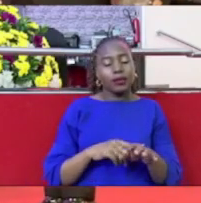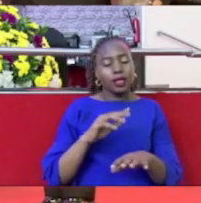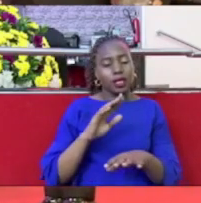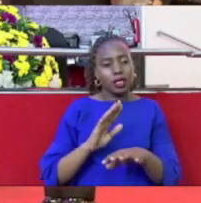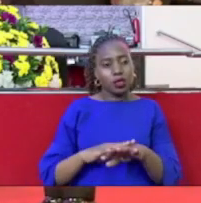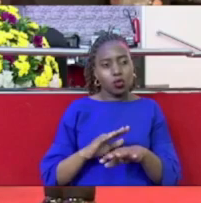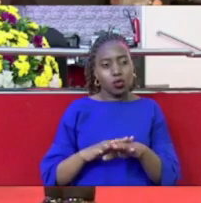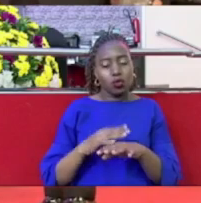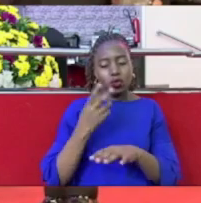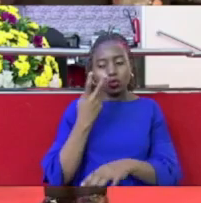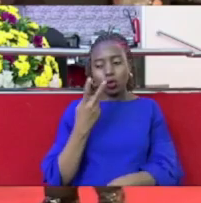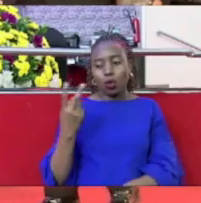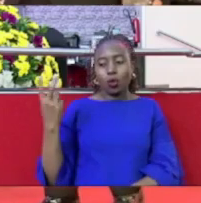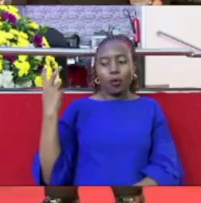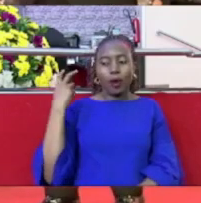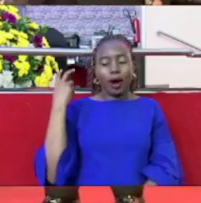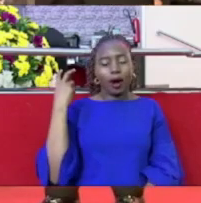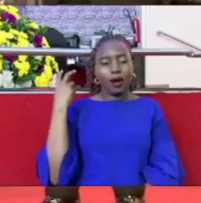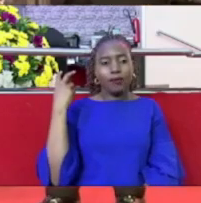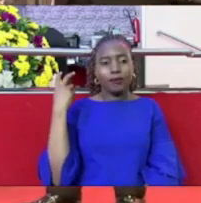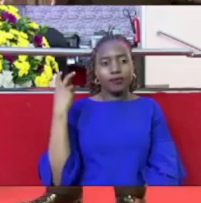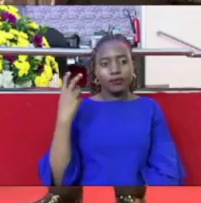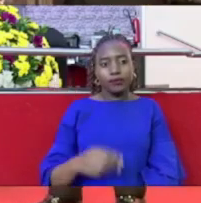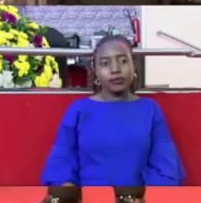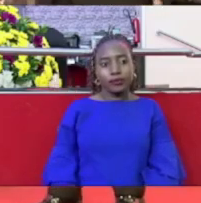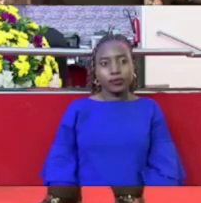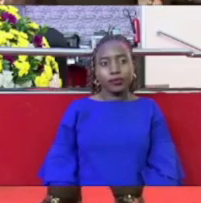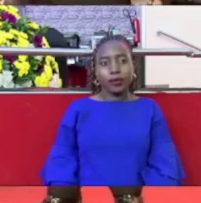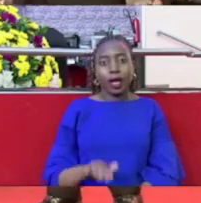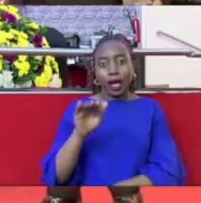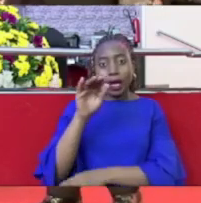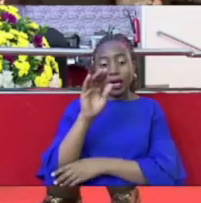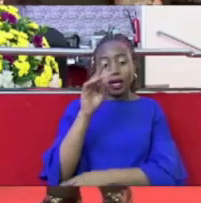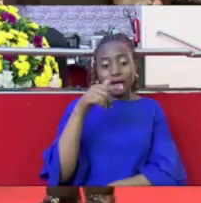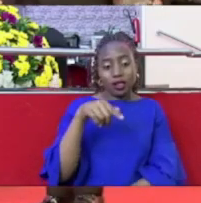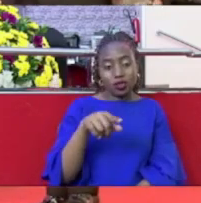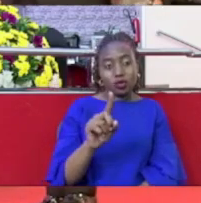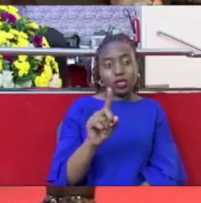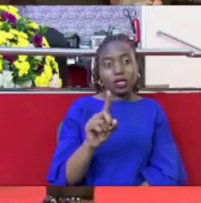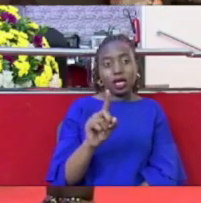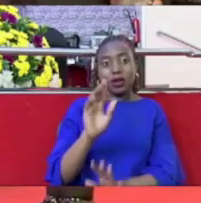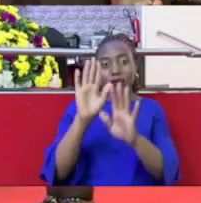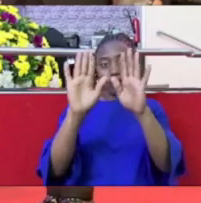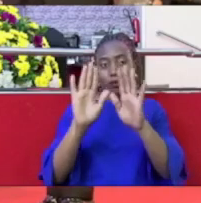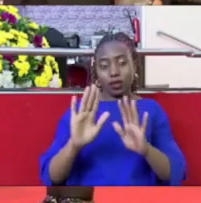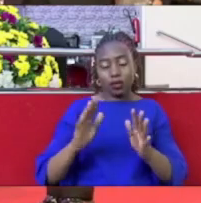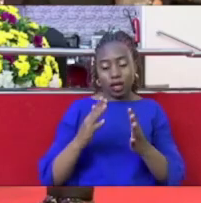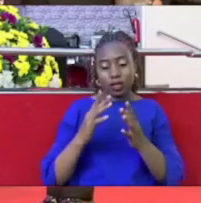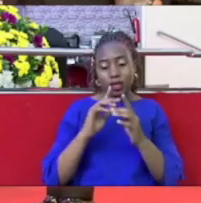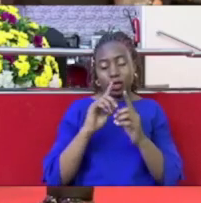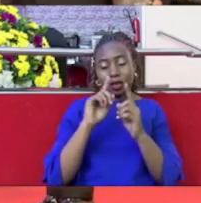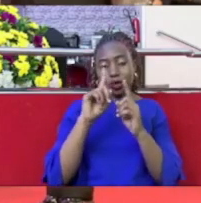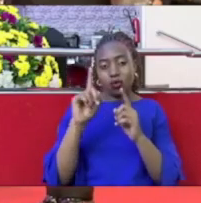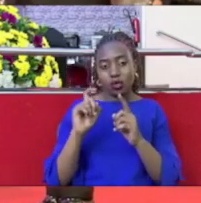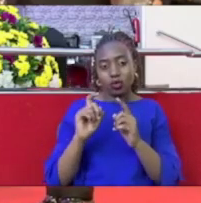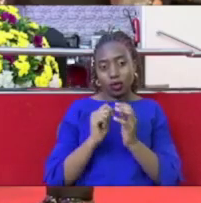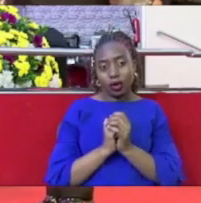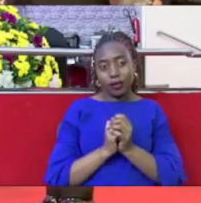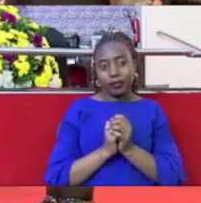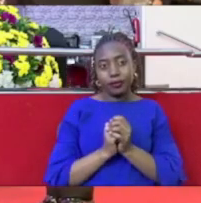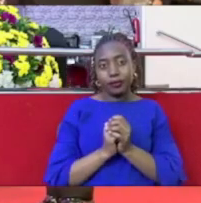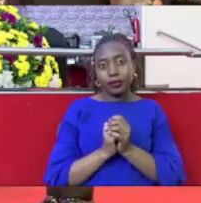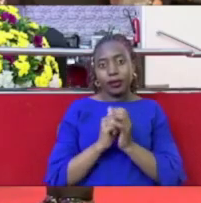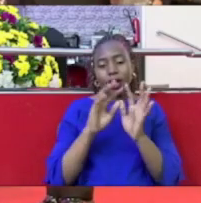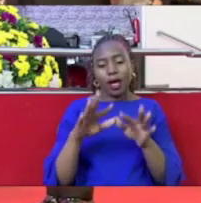over time and ask yourself this important question: how